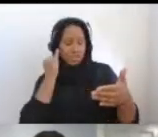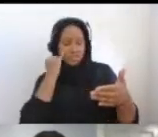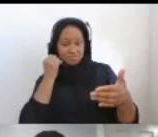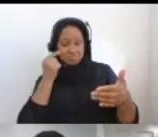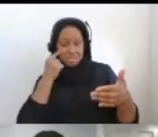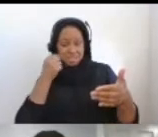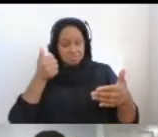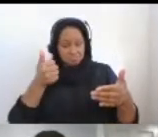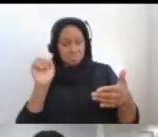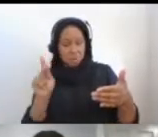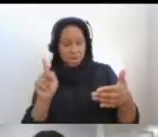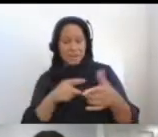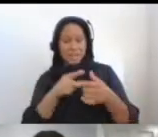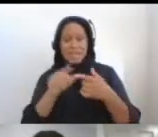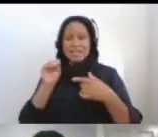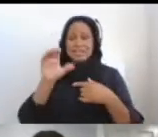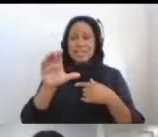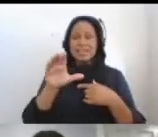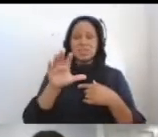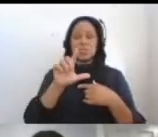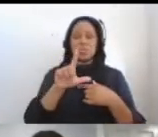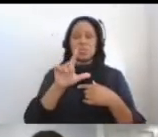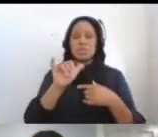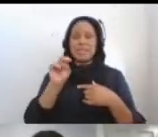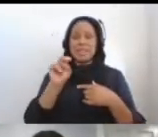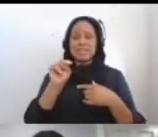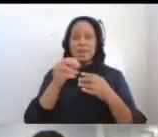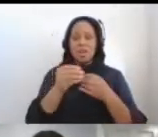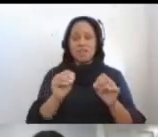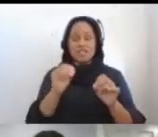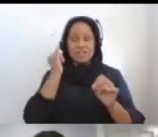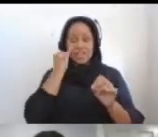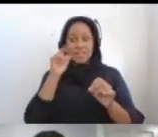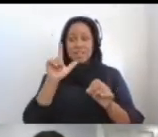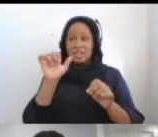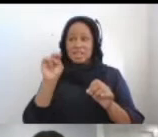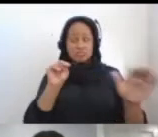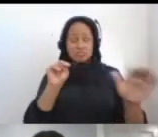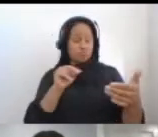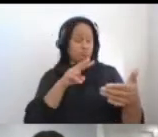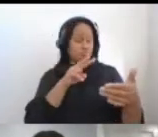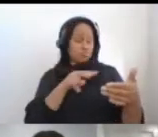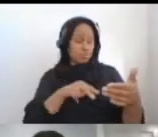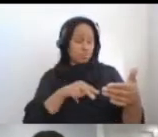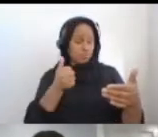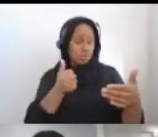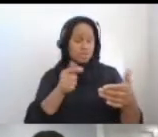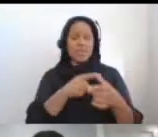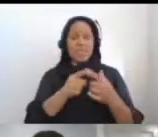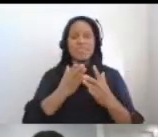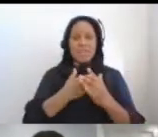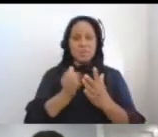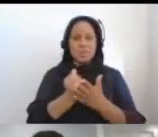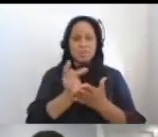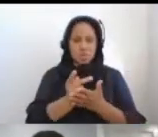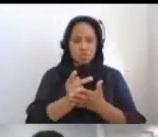the DDRO office, the liaisons. They look at that. If it's good to go, it gets filed for approval, and